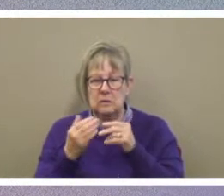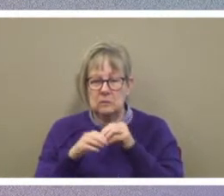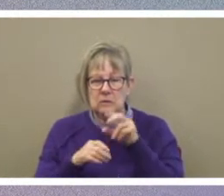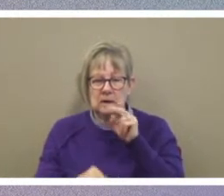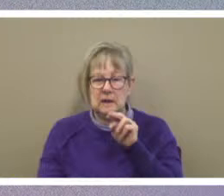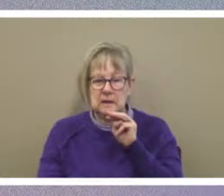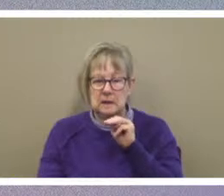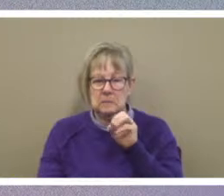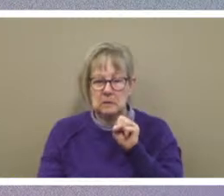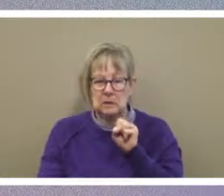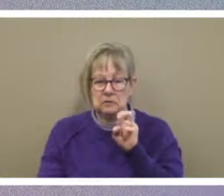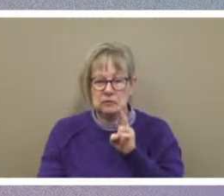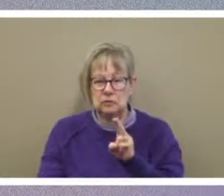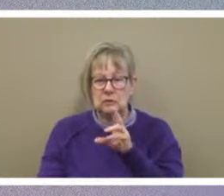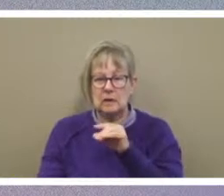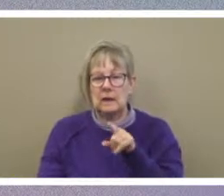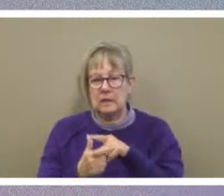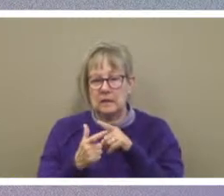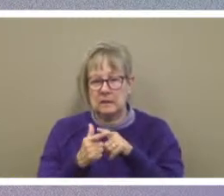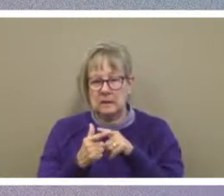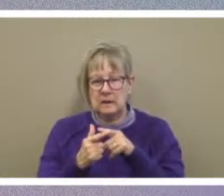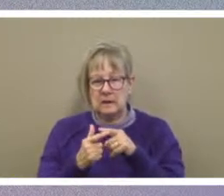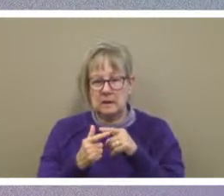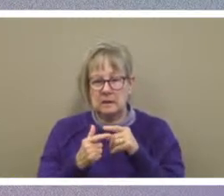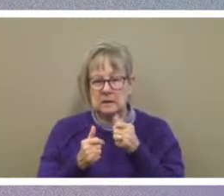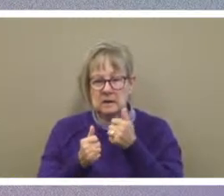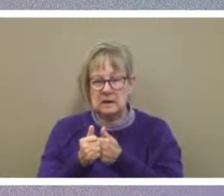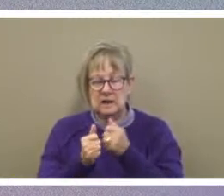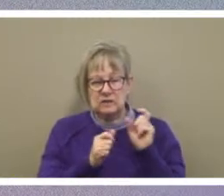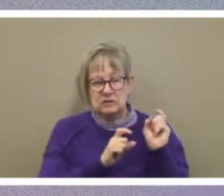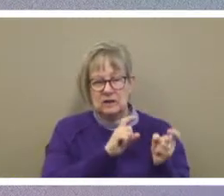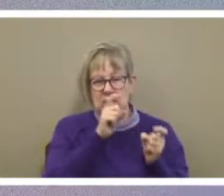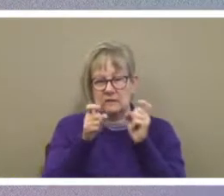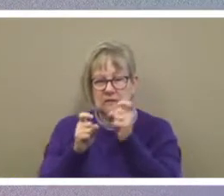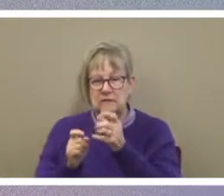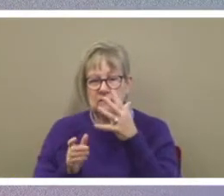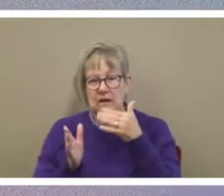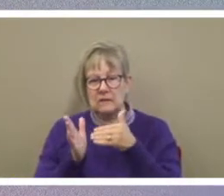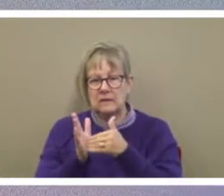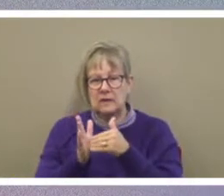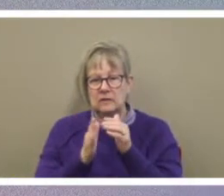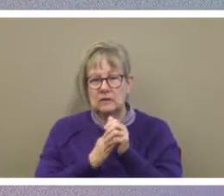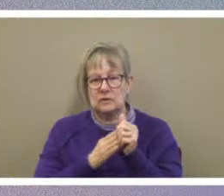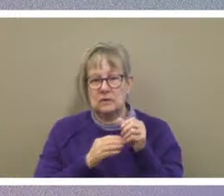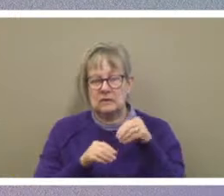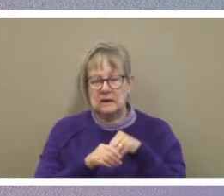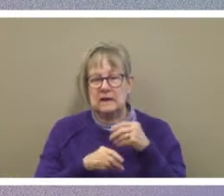University. They then are each given $5,000 of in-kind